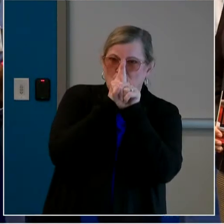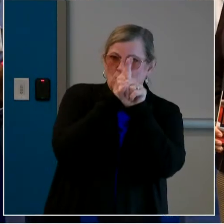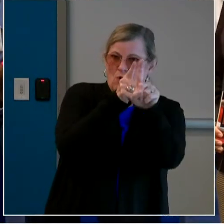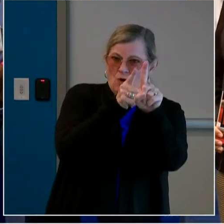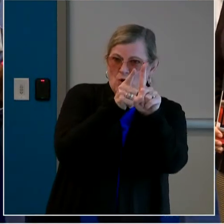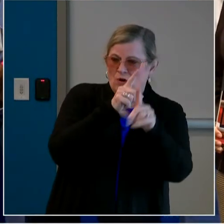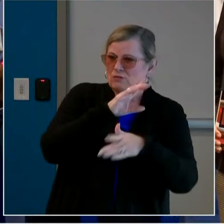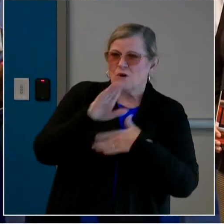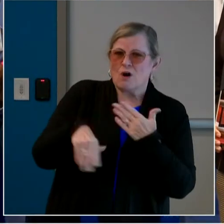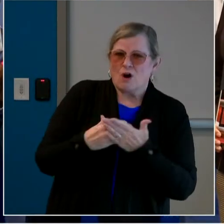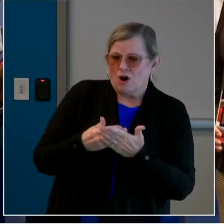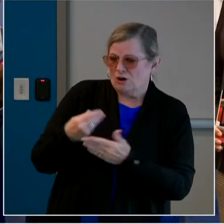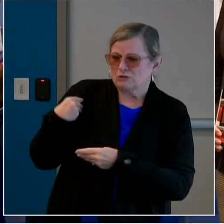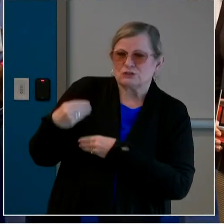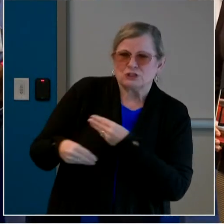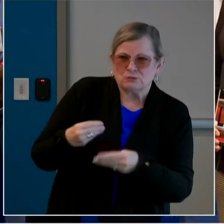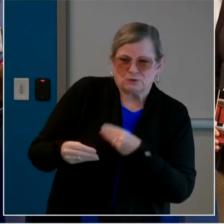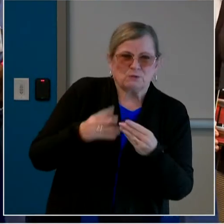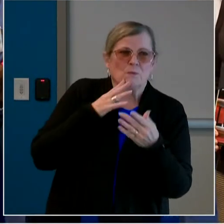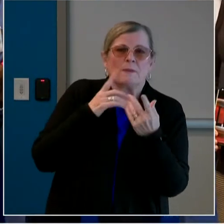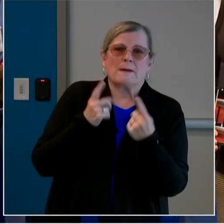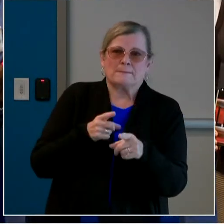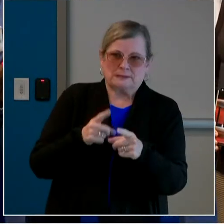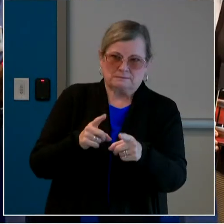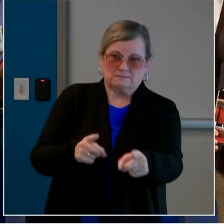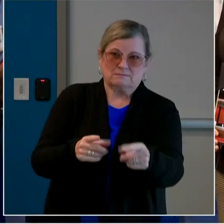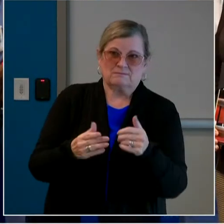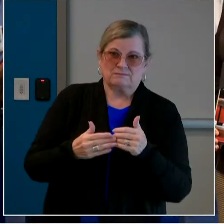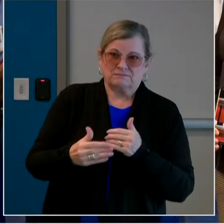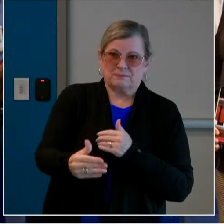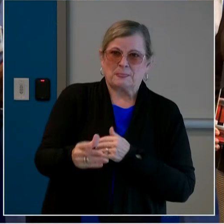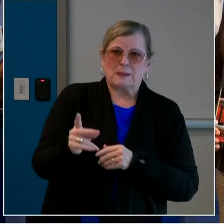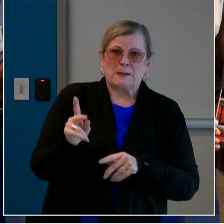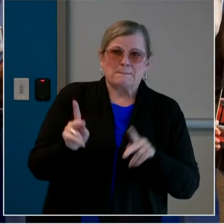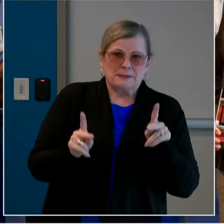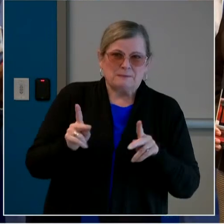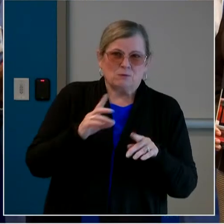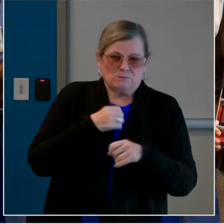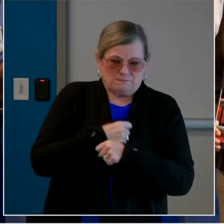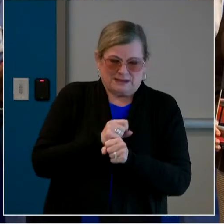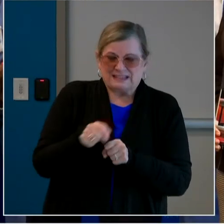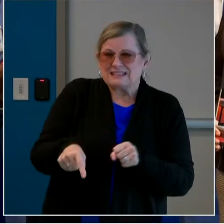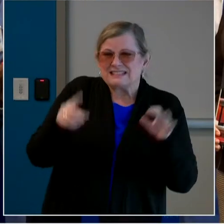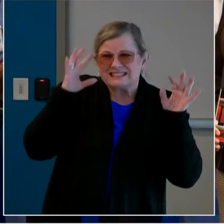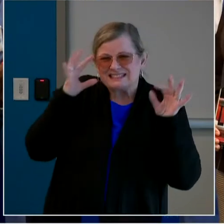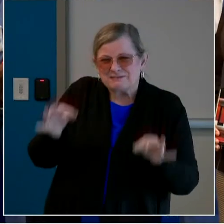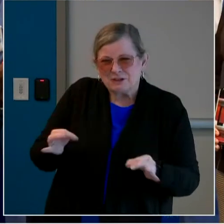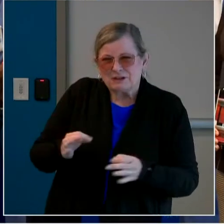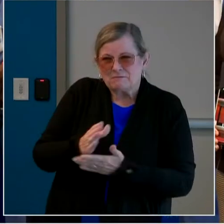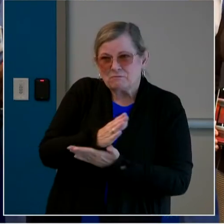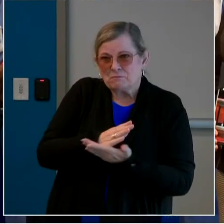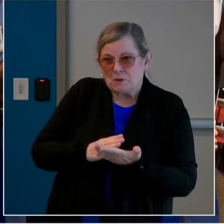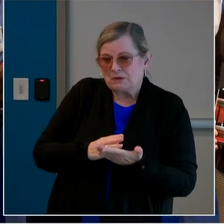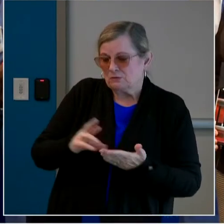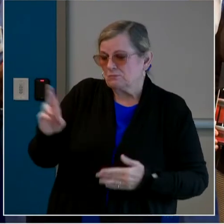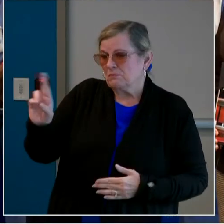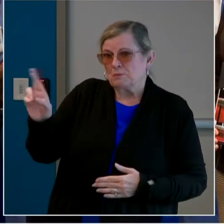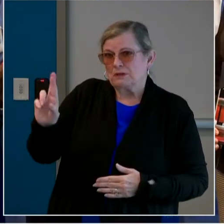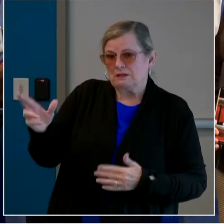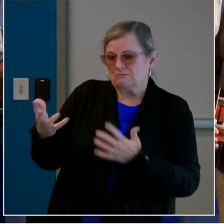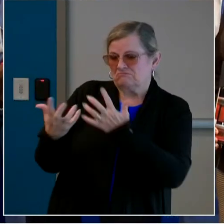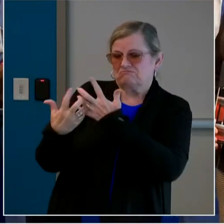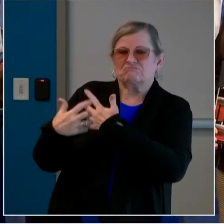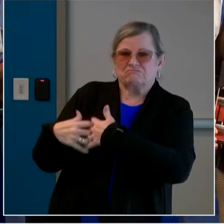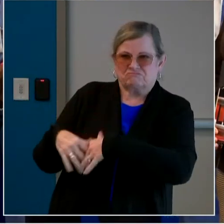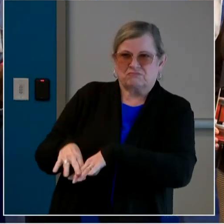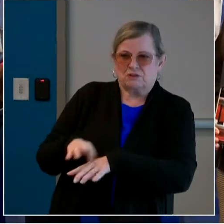Now, the people who are making this decision, they're part of the Republican machine that is taking over our country, that we are fighting back every day. These are the